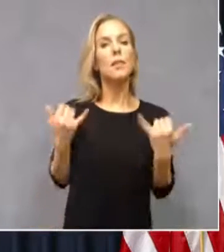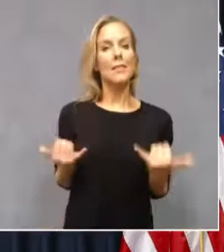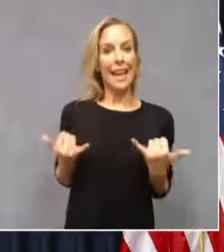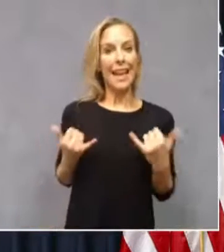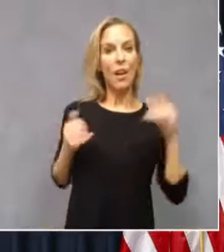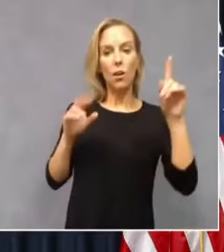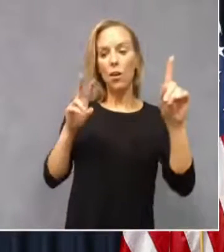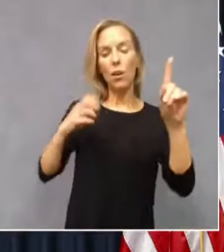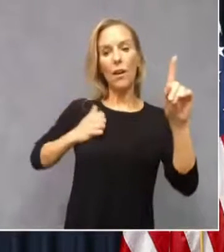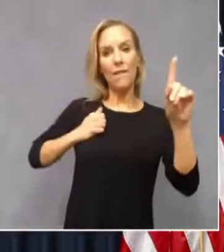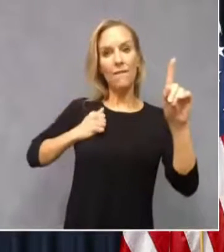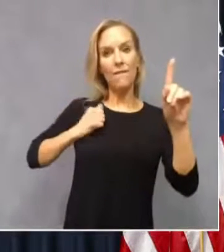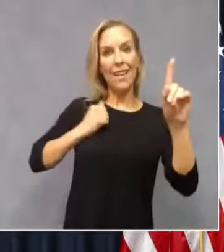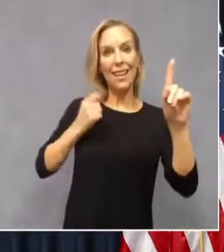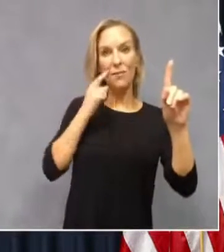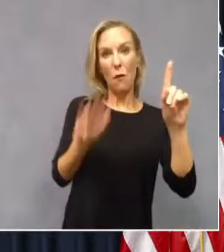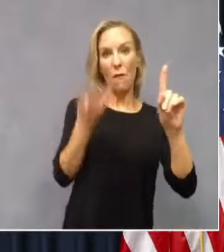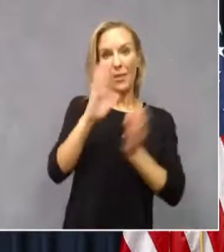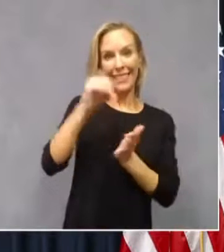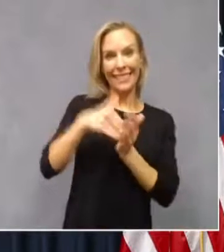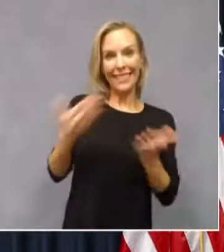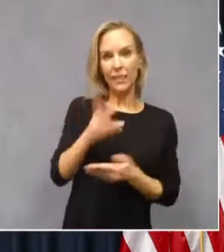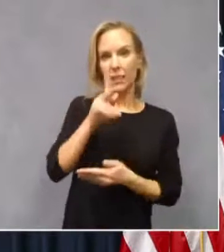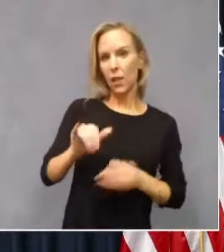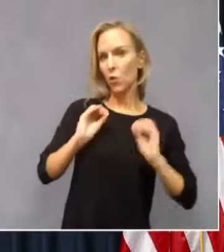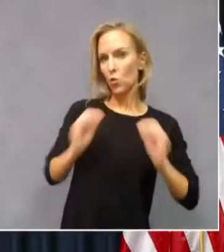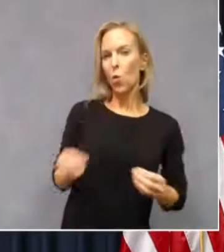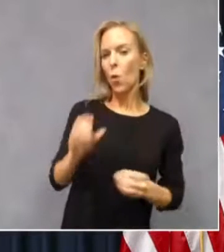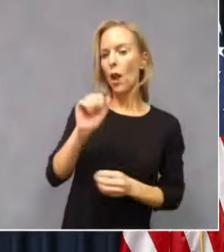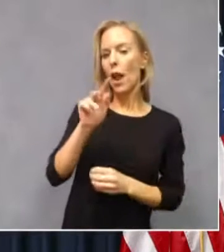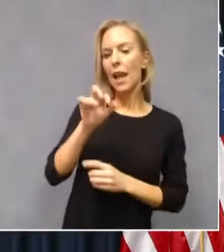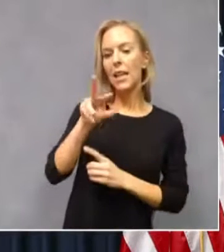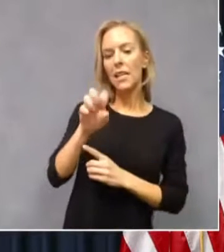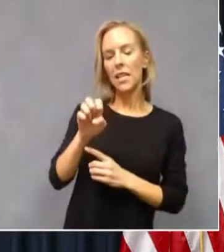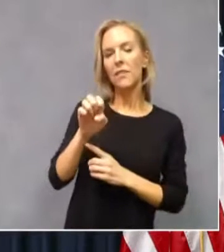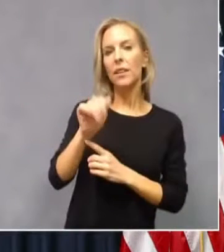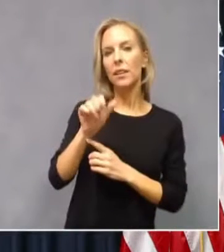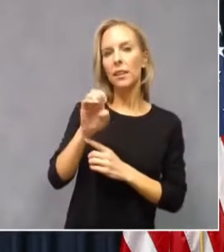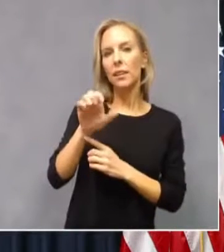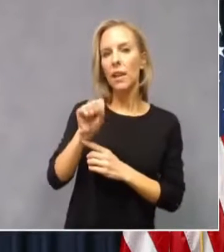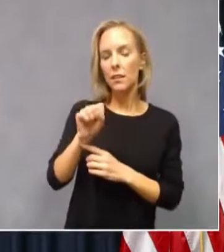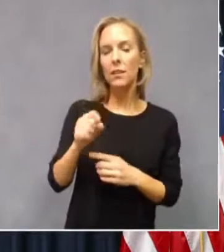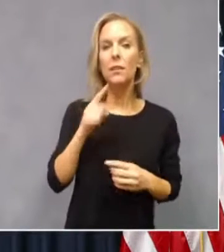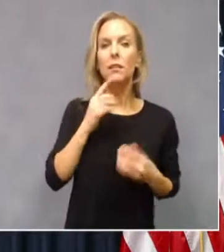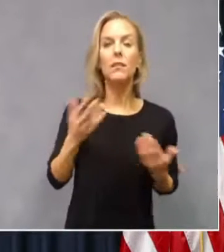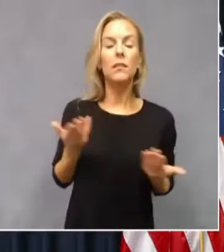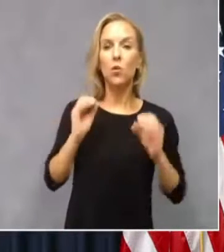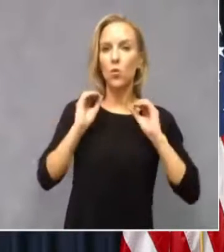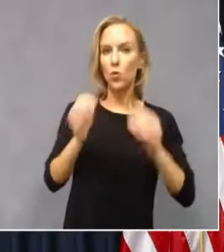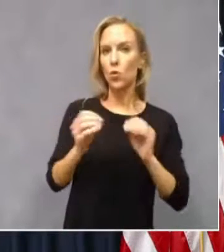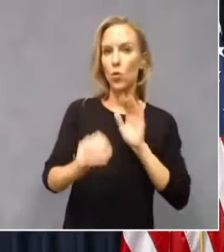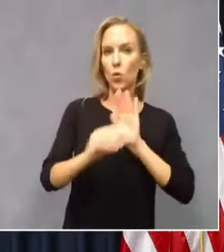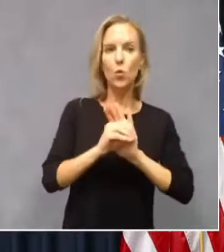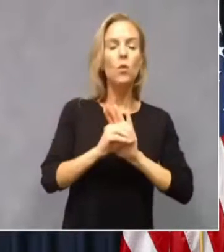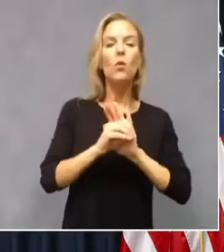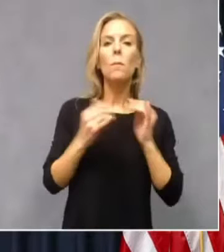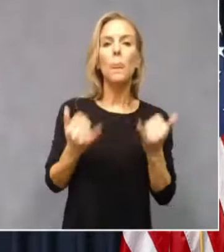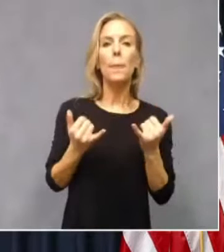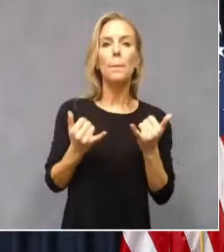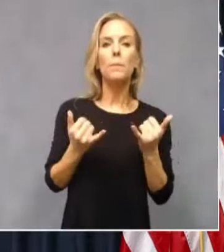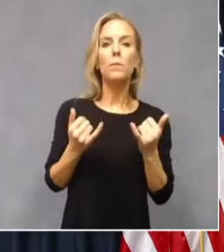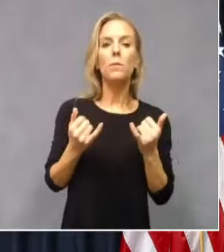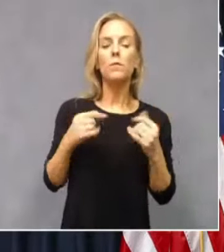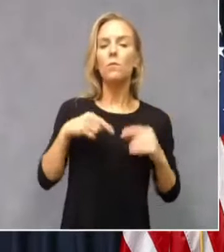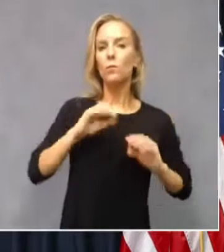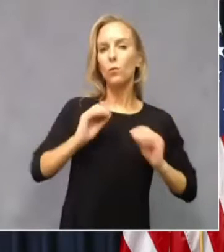any of the 4 veteran centers now in Hazard, Wilmore, Radcliffe, or Hanson. There are 0 new COVID positive cases in